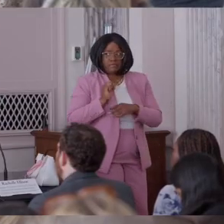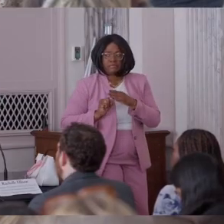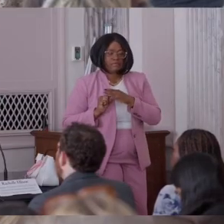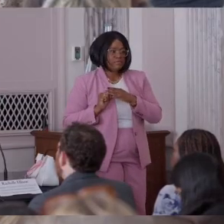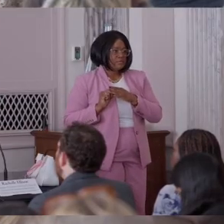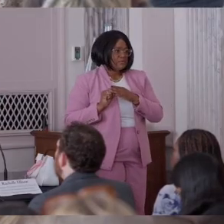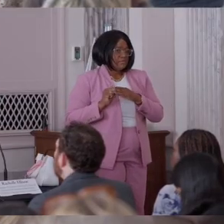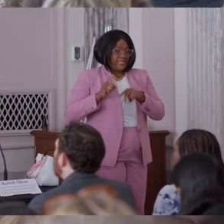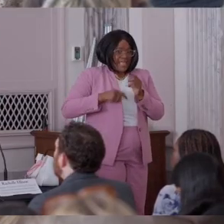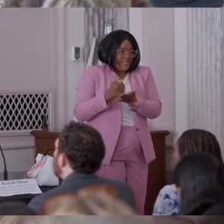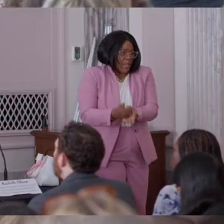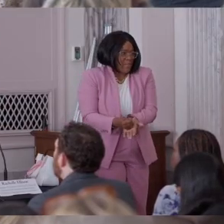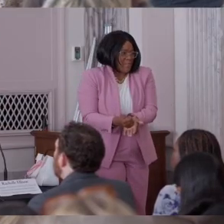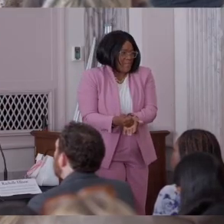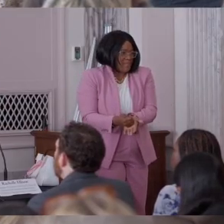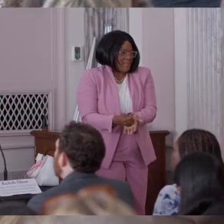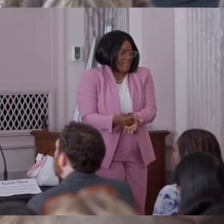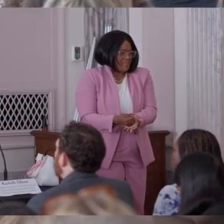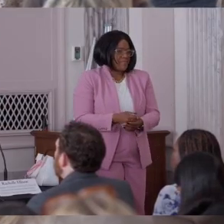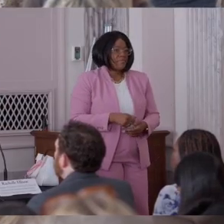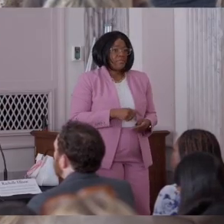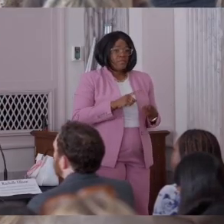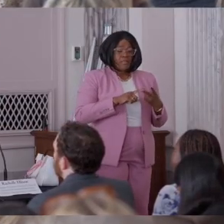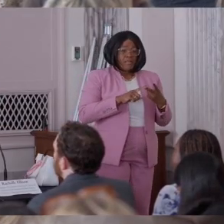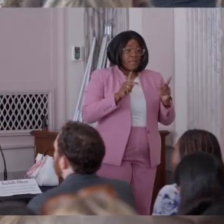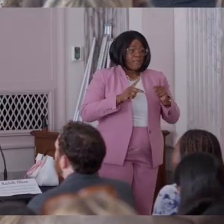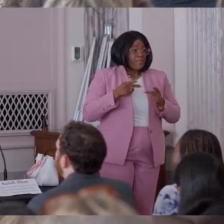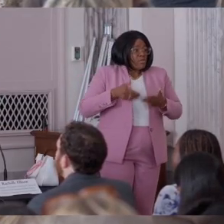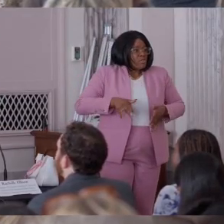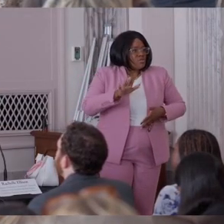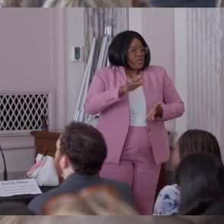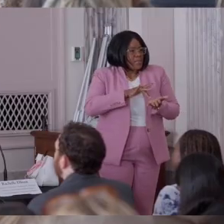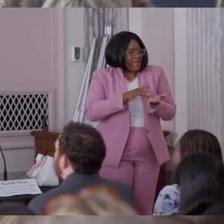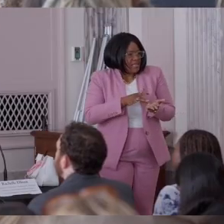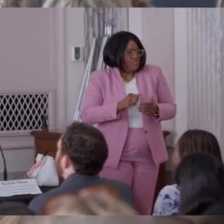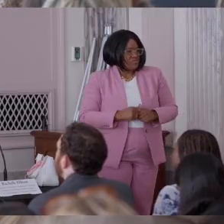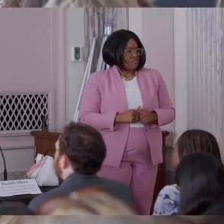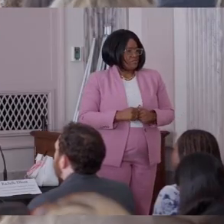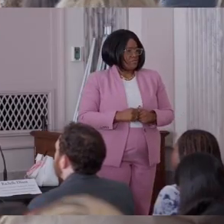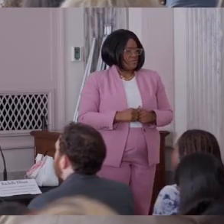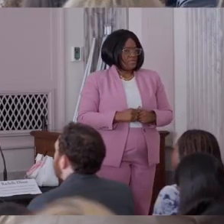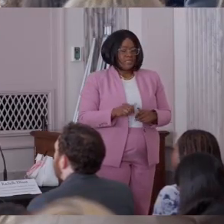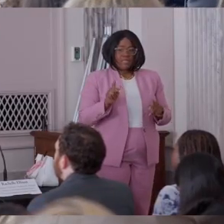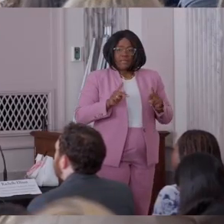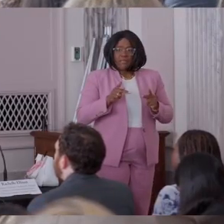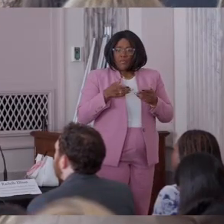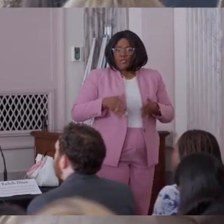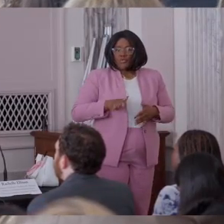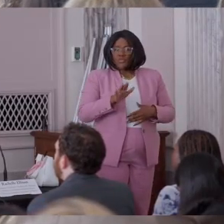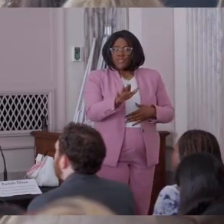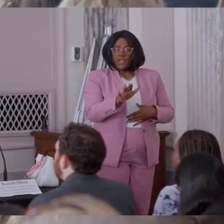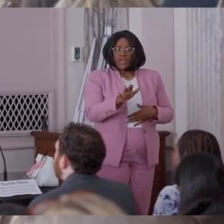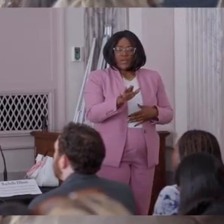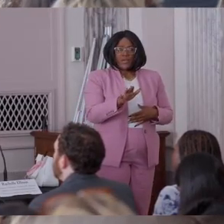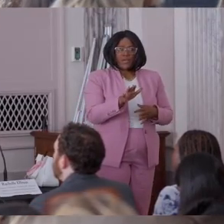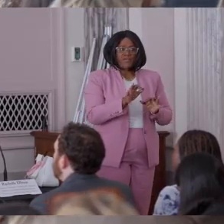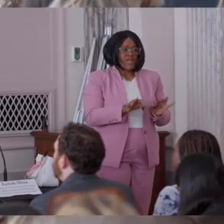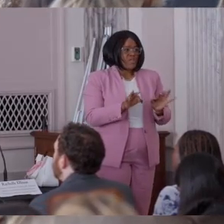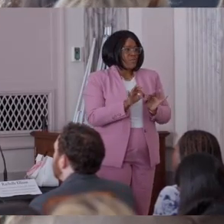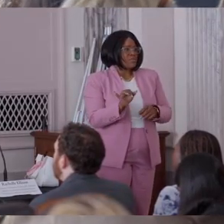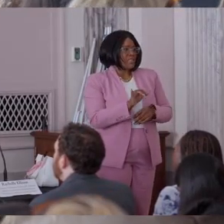other things that happen, people lose valuables like medication, people lose valuables